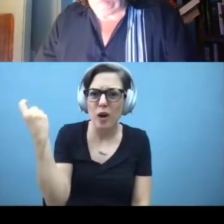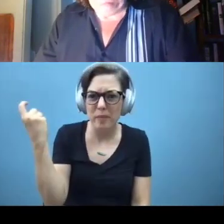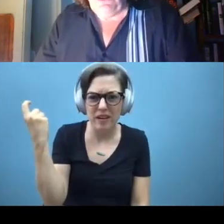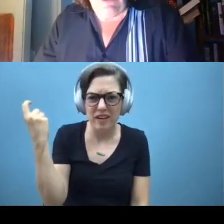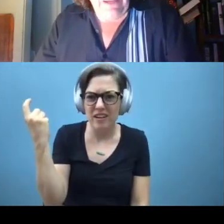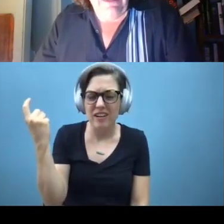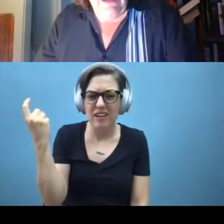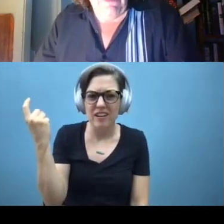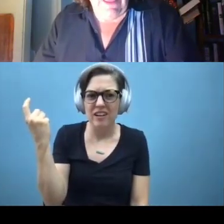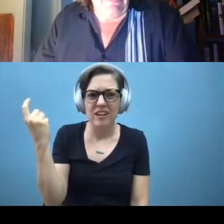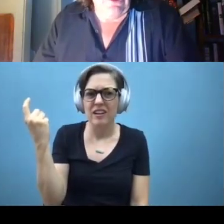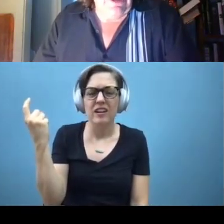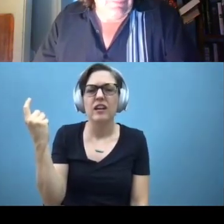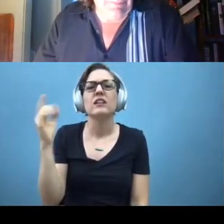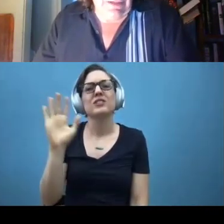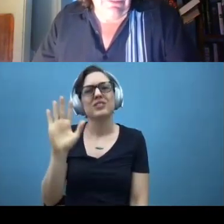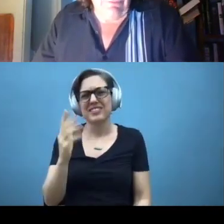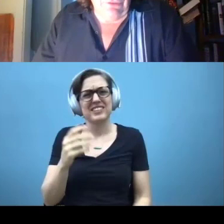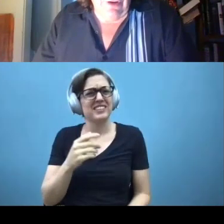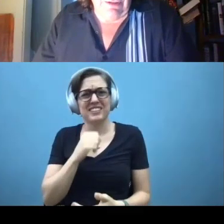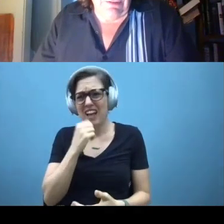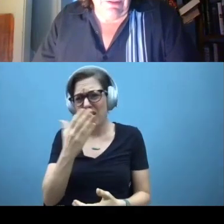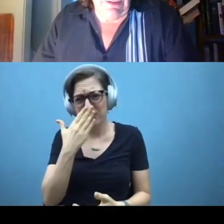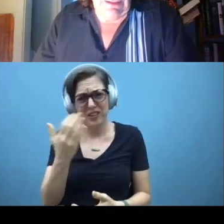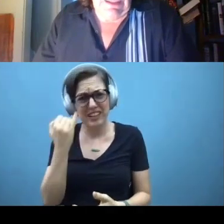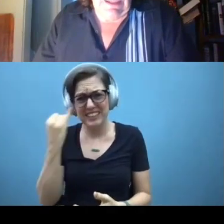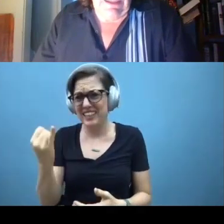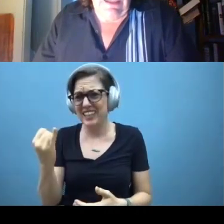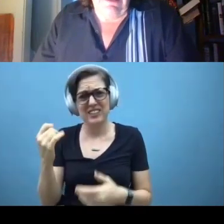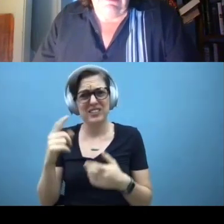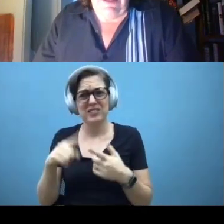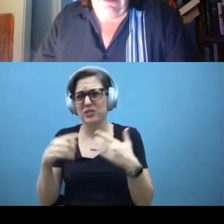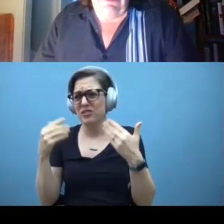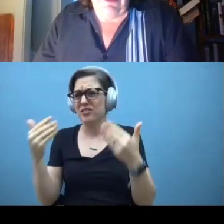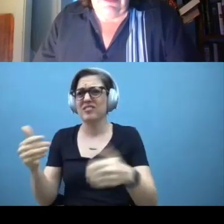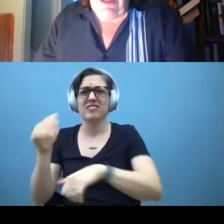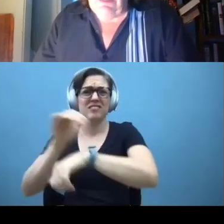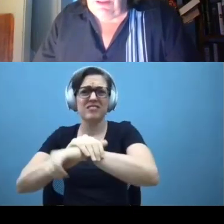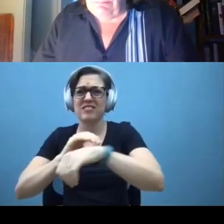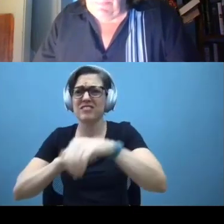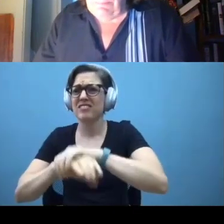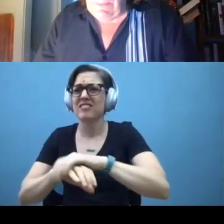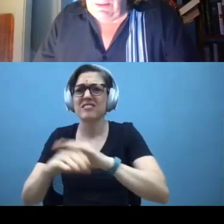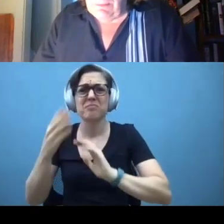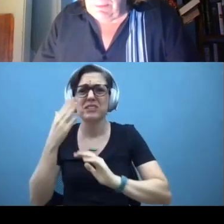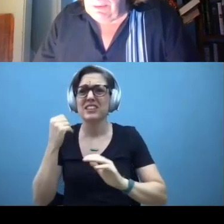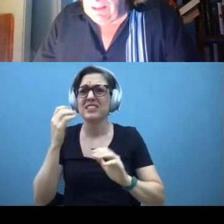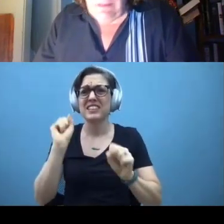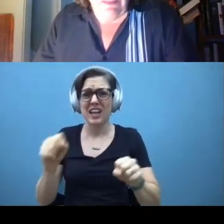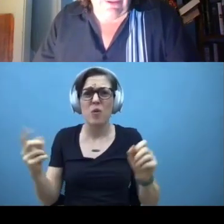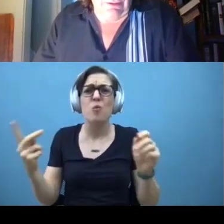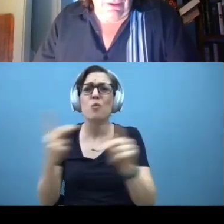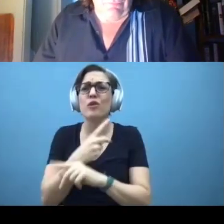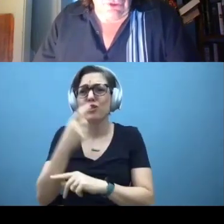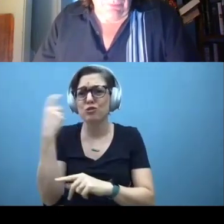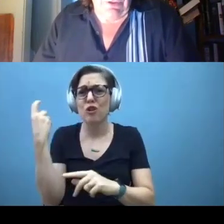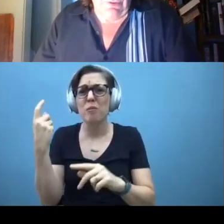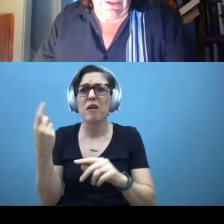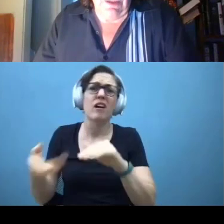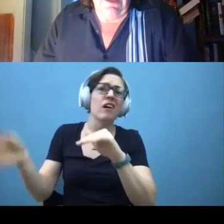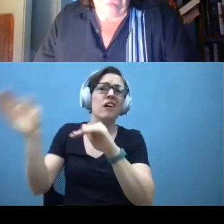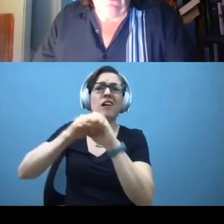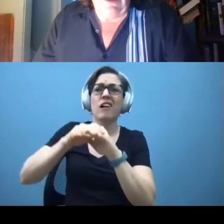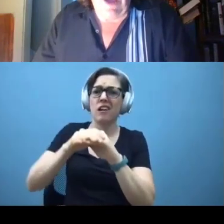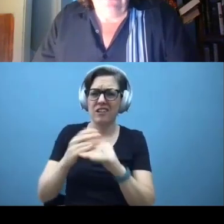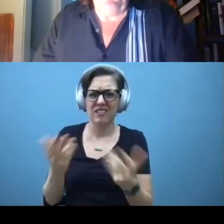any way it'd be a good idea for that person to be placed in restraints. It is antithetical of what should be